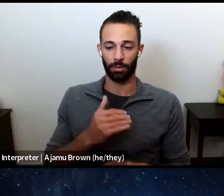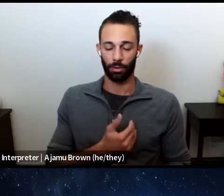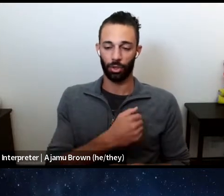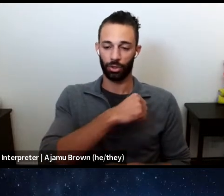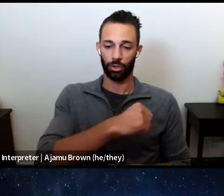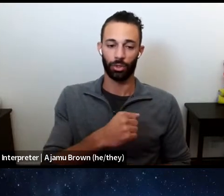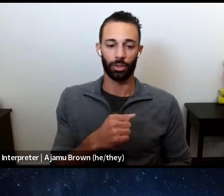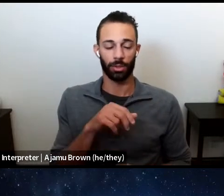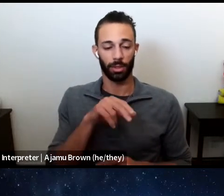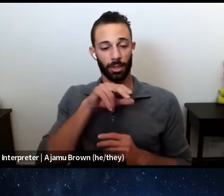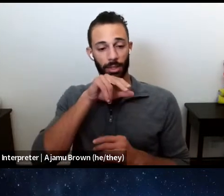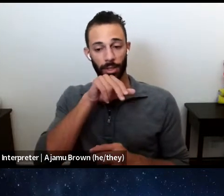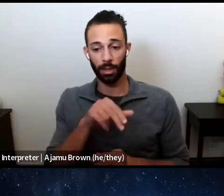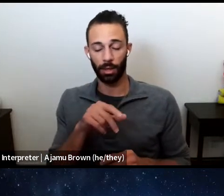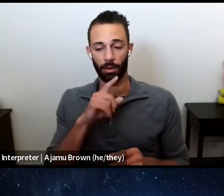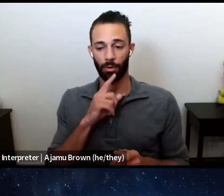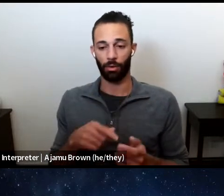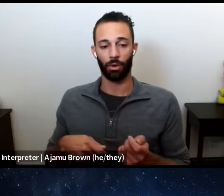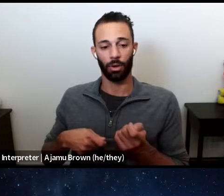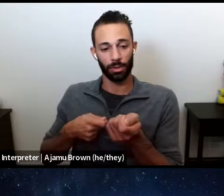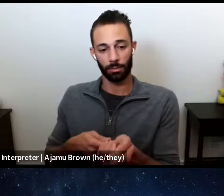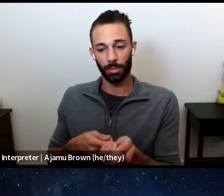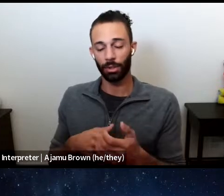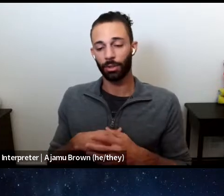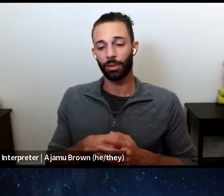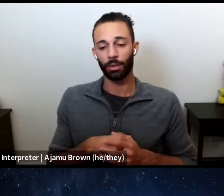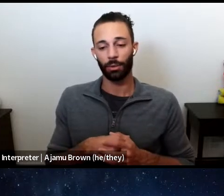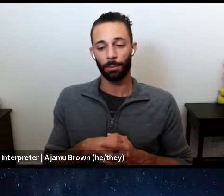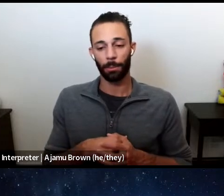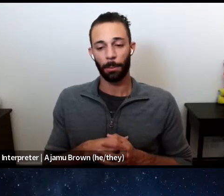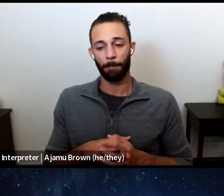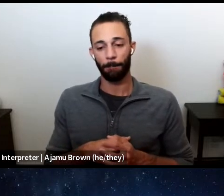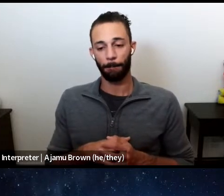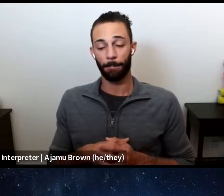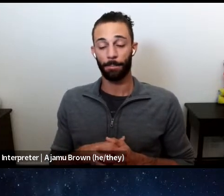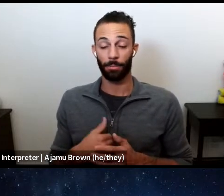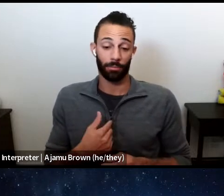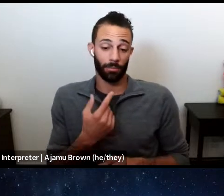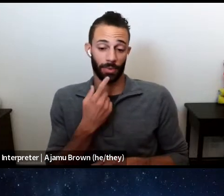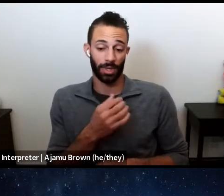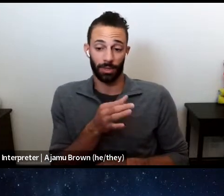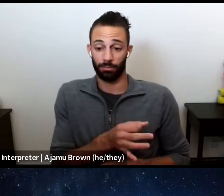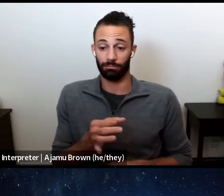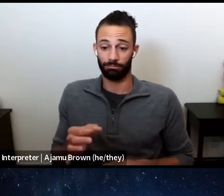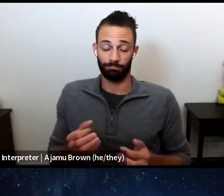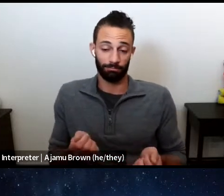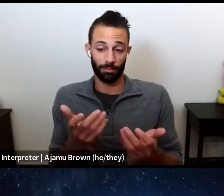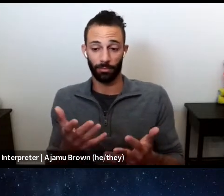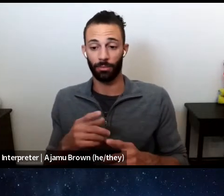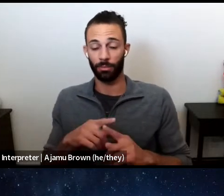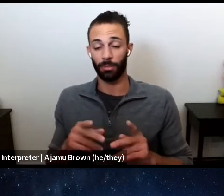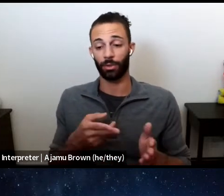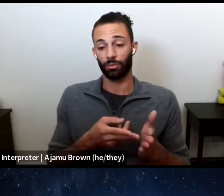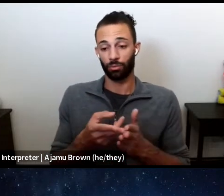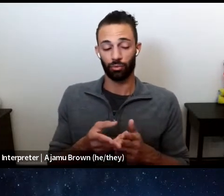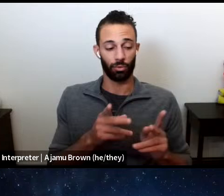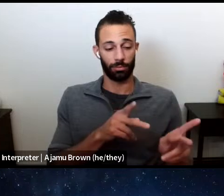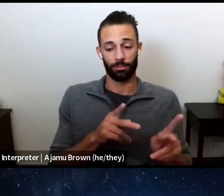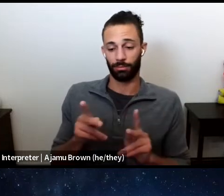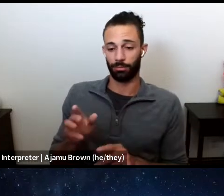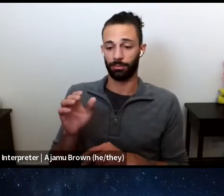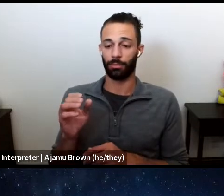spears. I'd say we spat fire, but truth emulates bright like a burning bush. And I want that